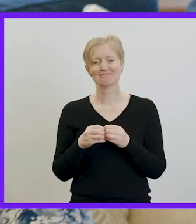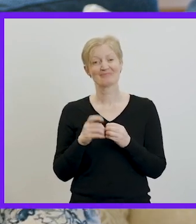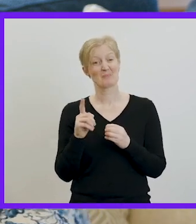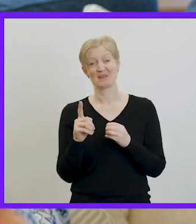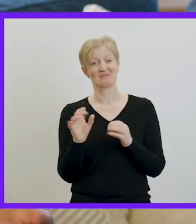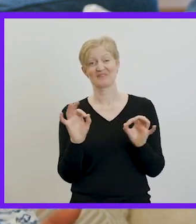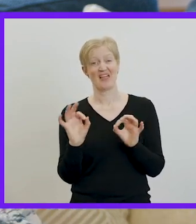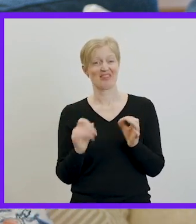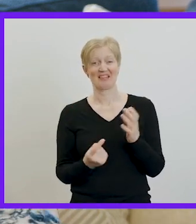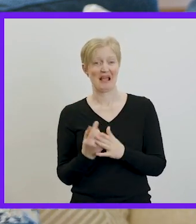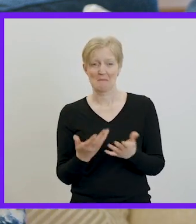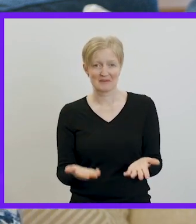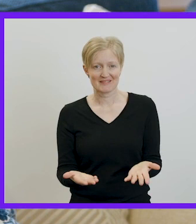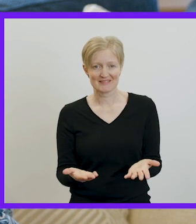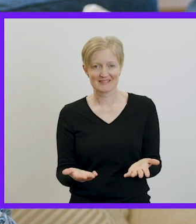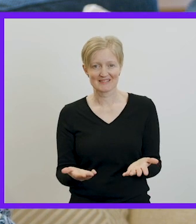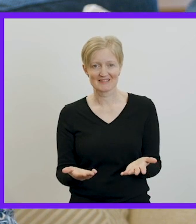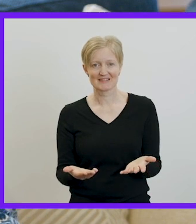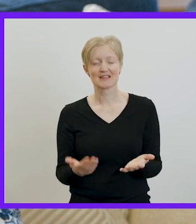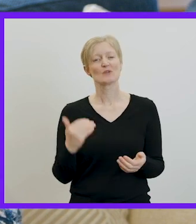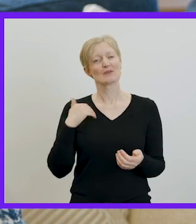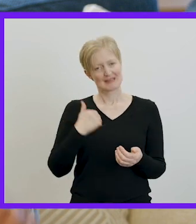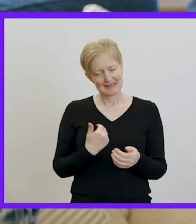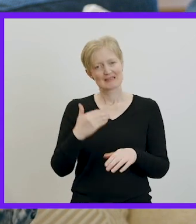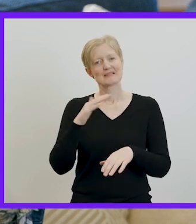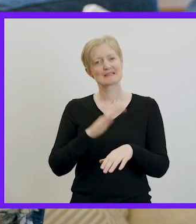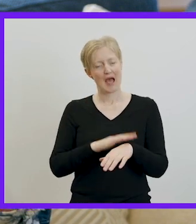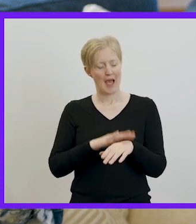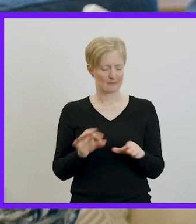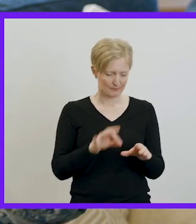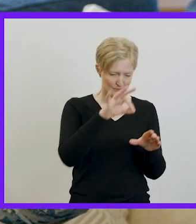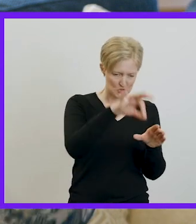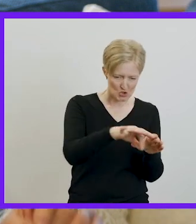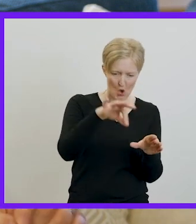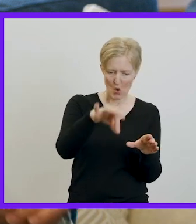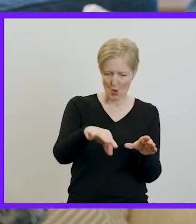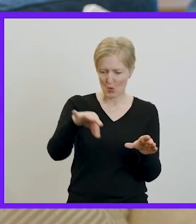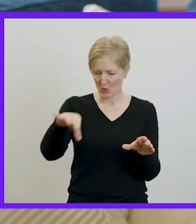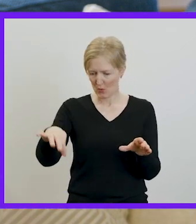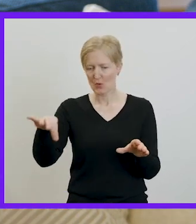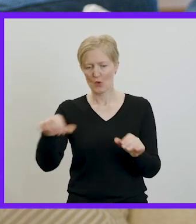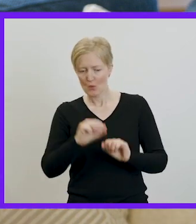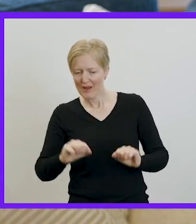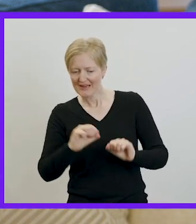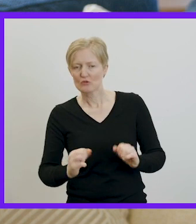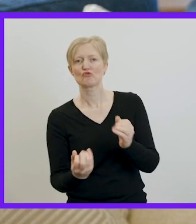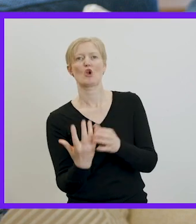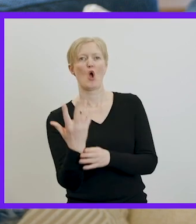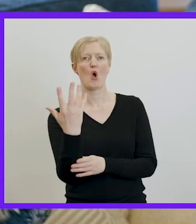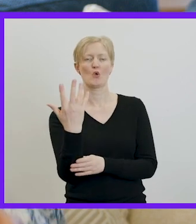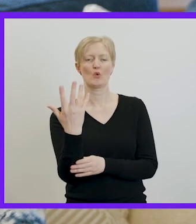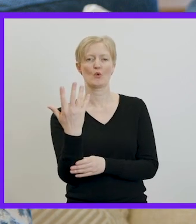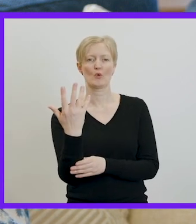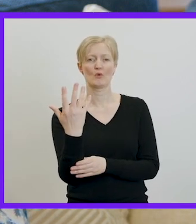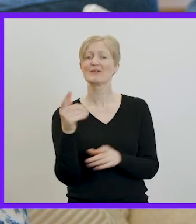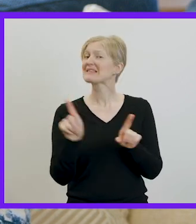day. But of course, that's not the way that it works. There's always time between when we sow and when we reap. And